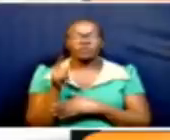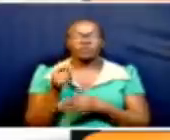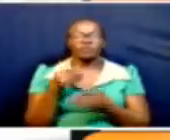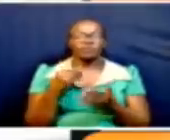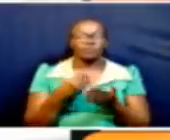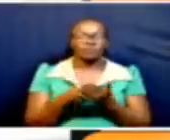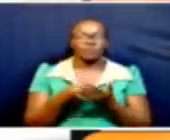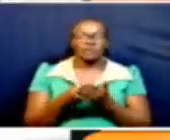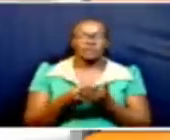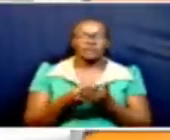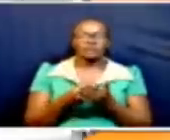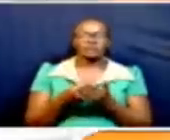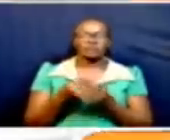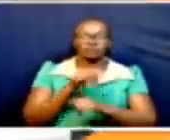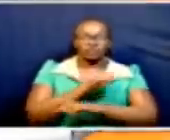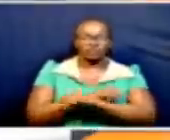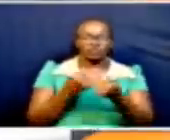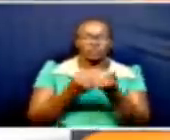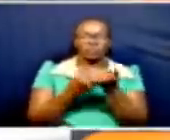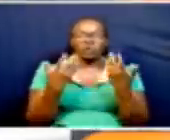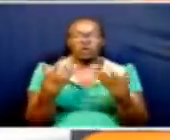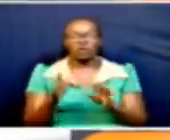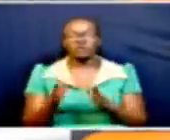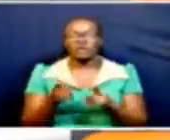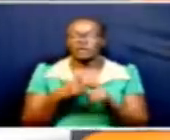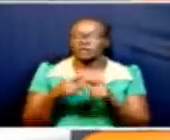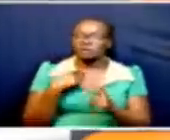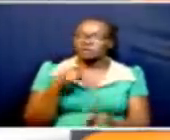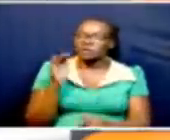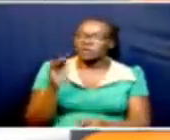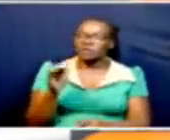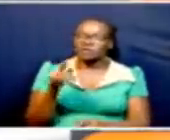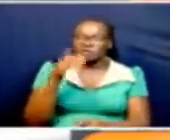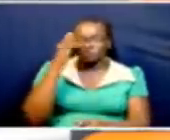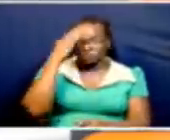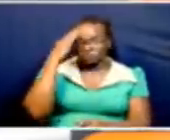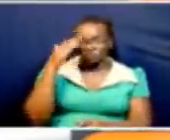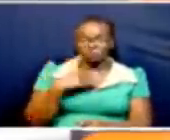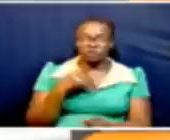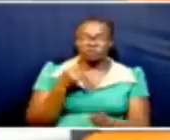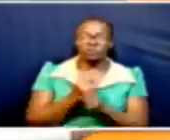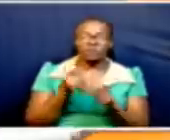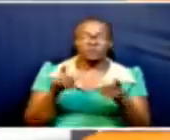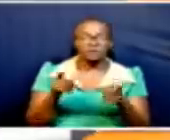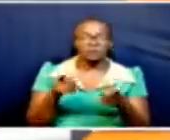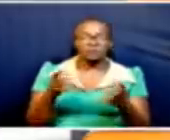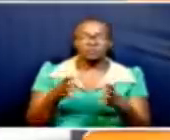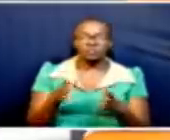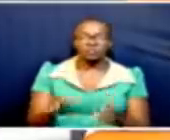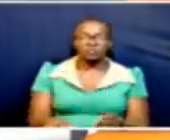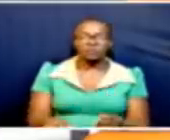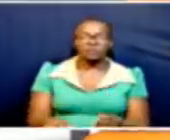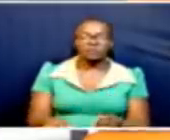imepotea. So I asked him, you know, I'm a journalist like you. Do you know the role of a member of parliament in CDF?